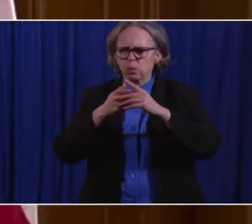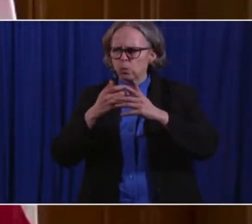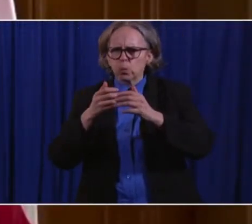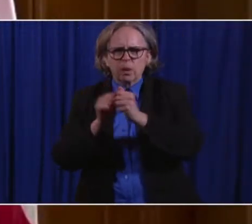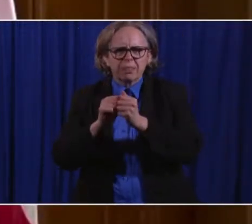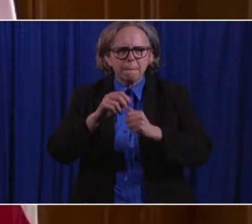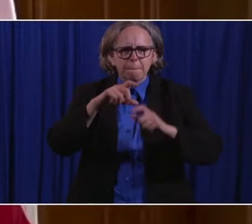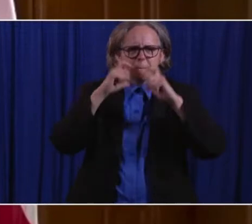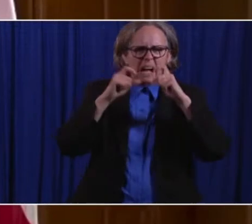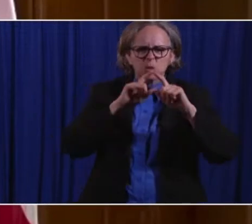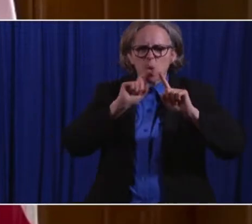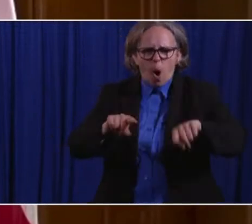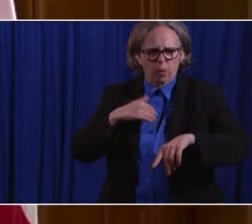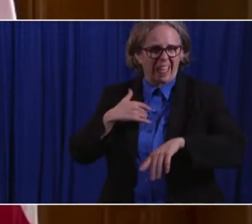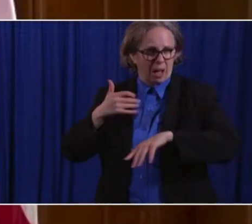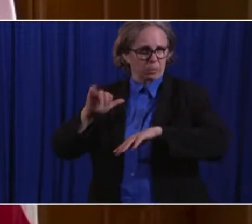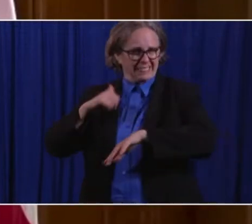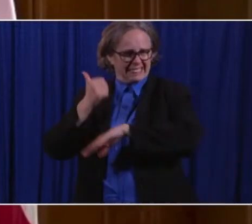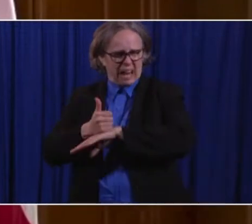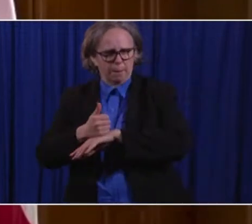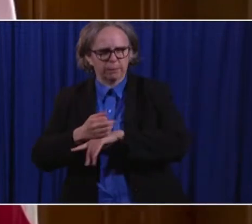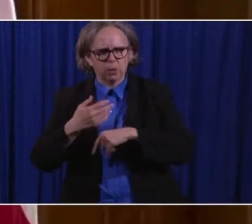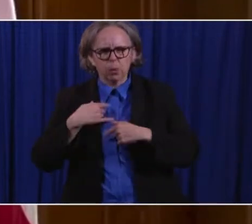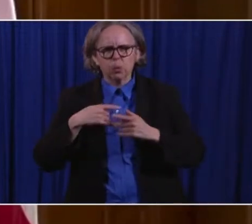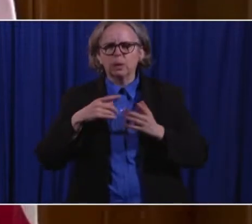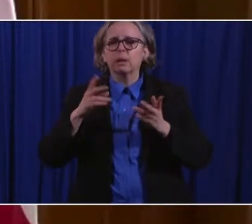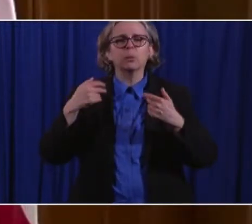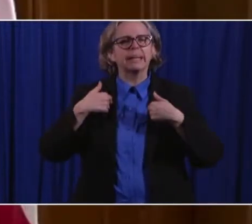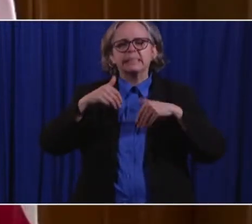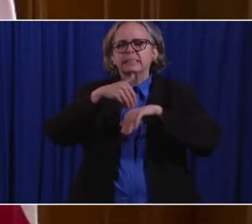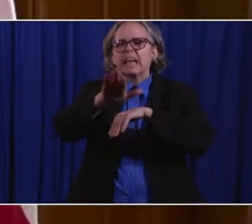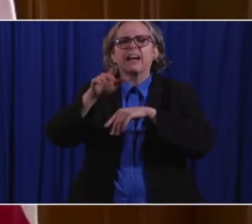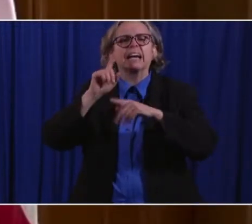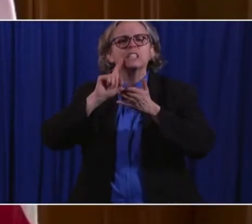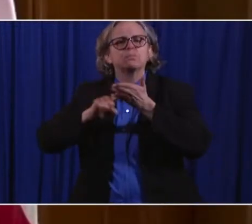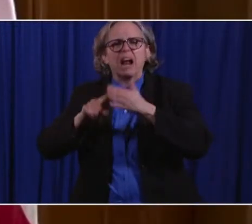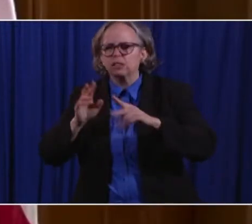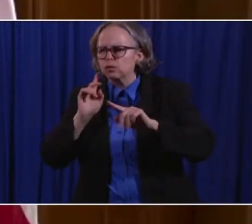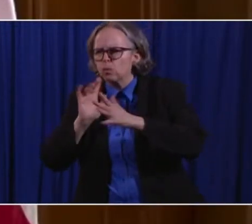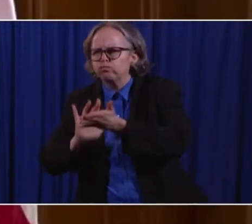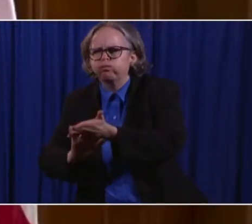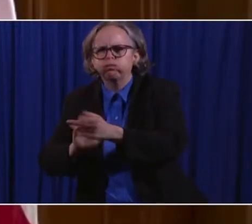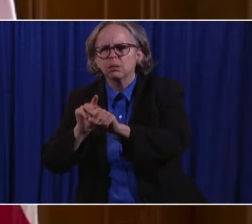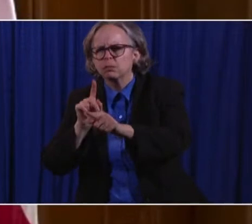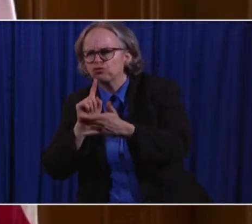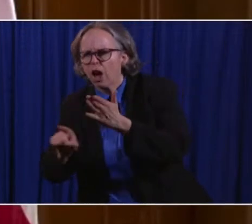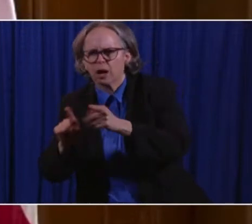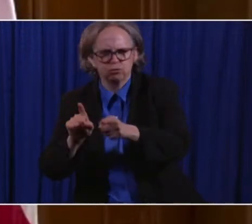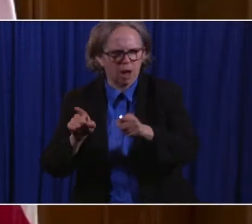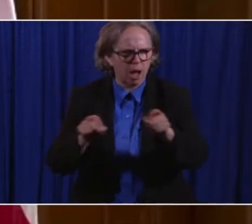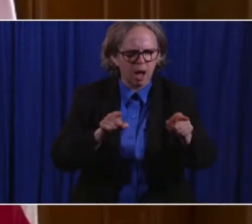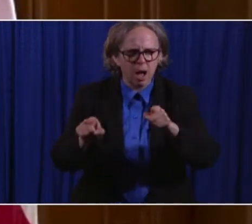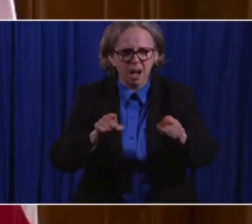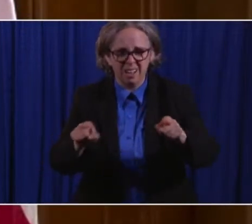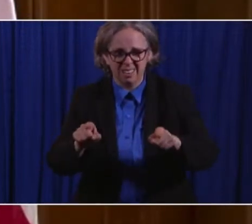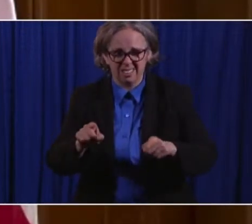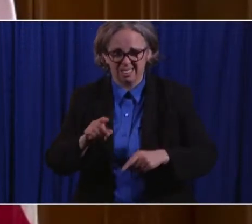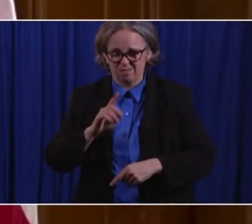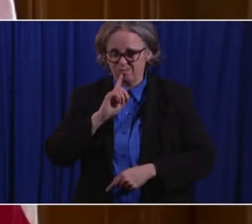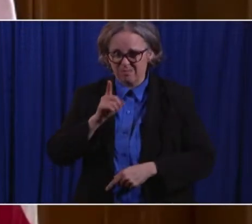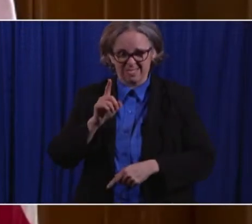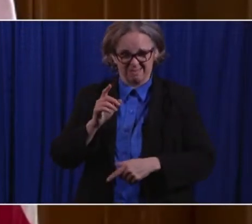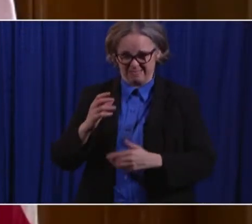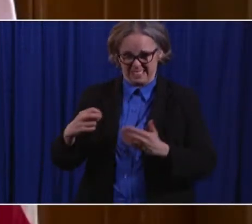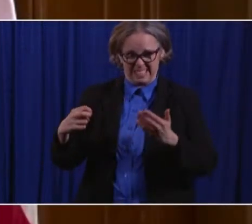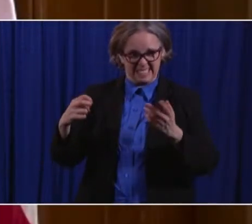statewide. The truth is that we've not issued any citations. There may have been some warnings issued, but no business has been closed